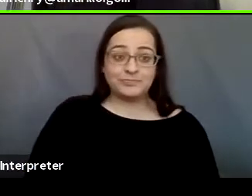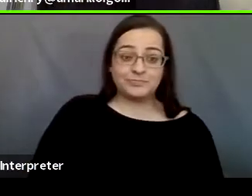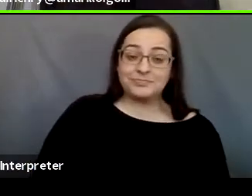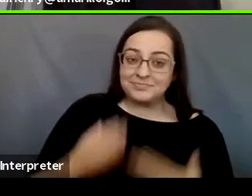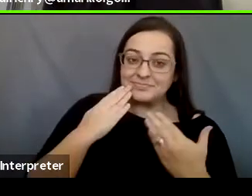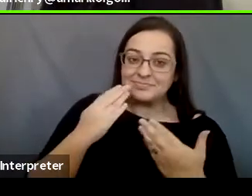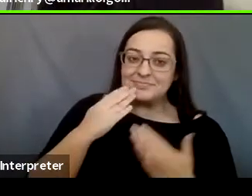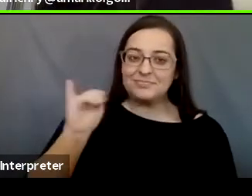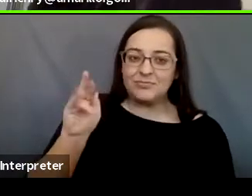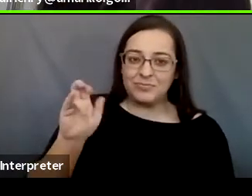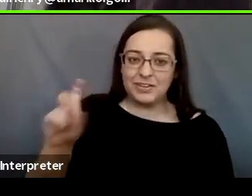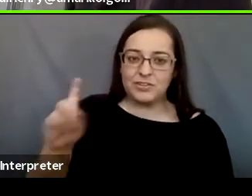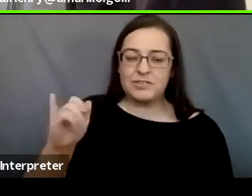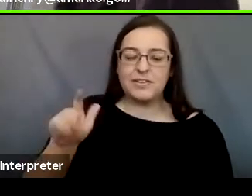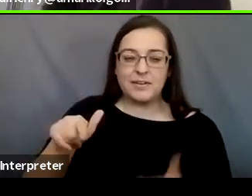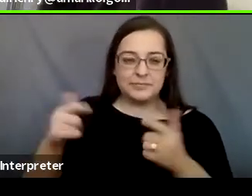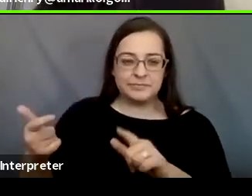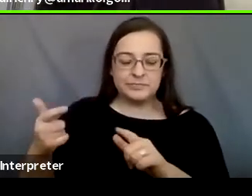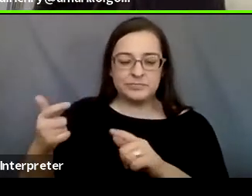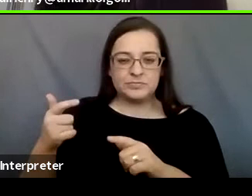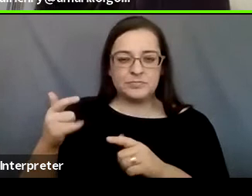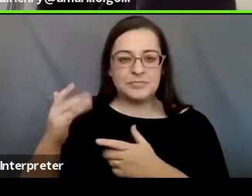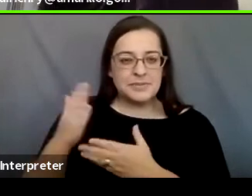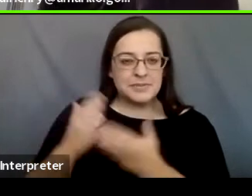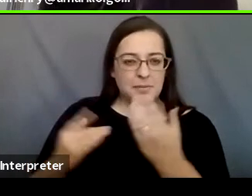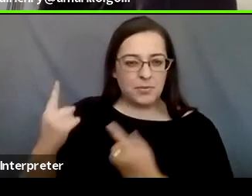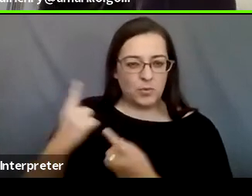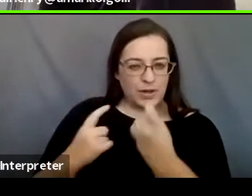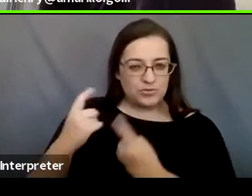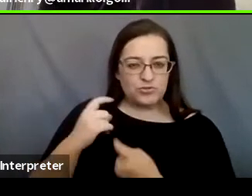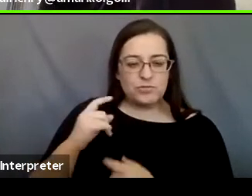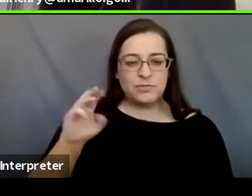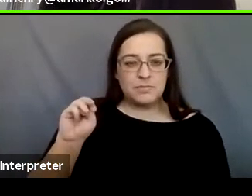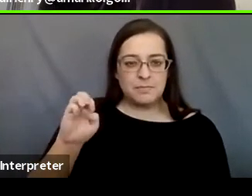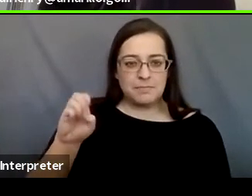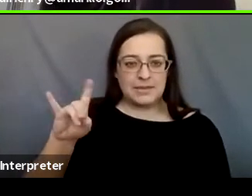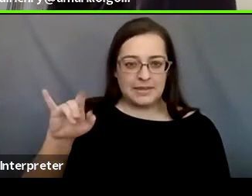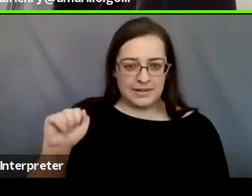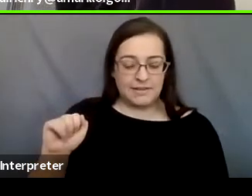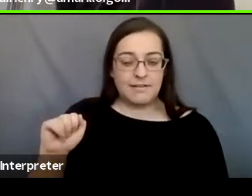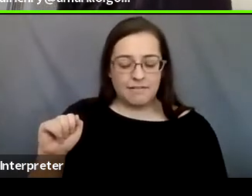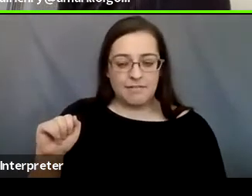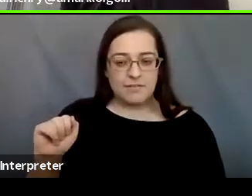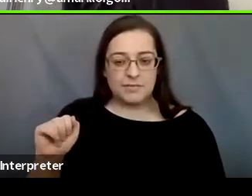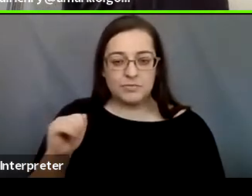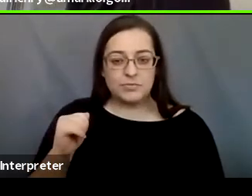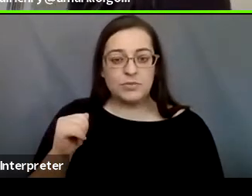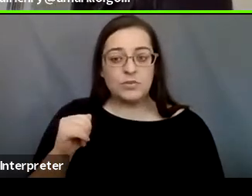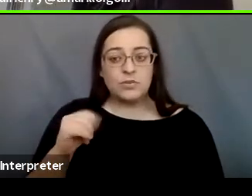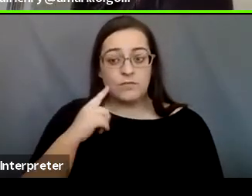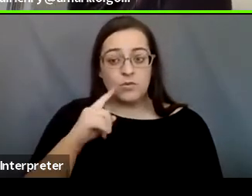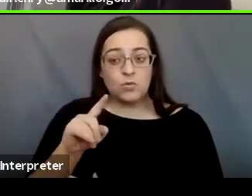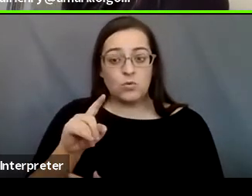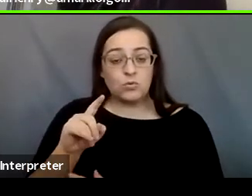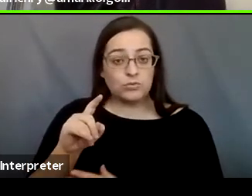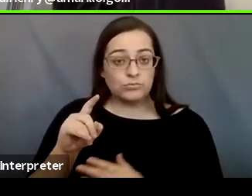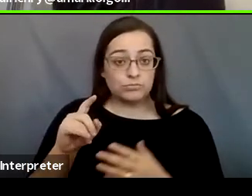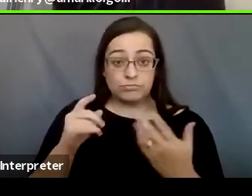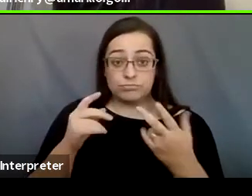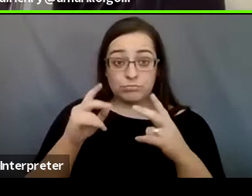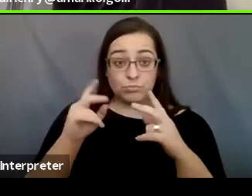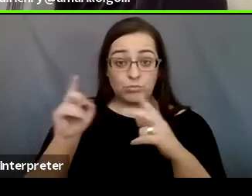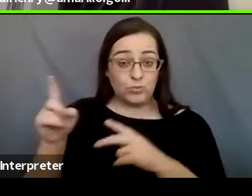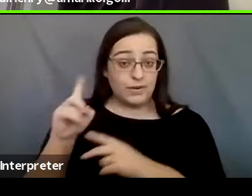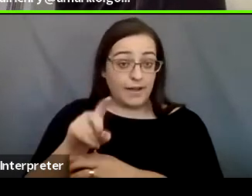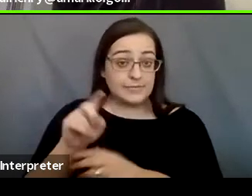Thank you, Jared. Let's now go to some questions from our media members who are in attendance. We have a question for an individual panel member